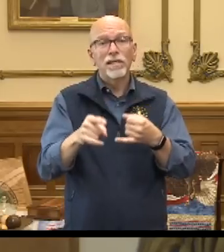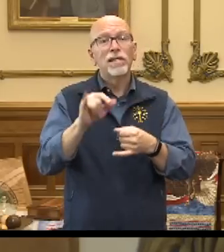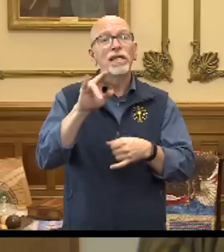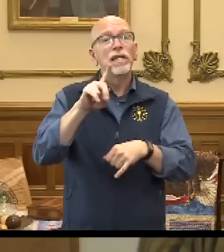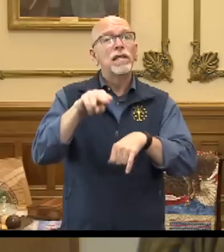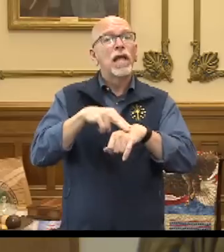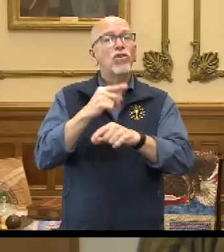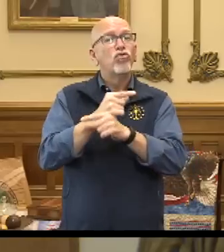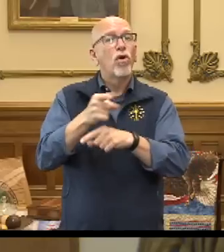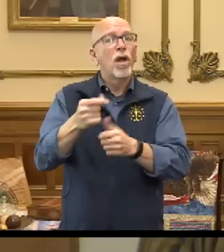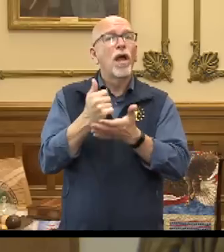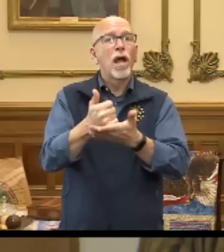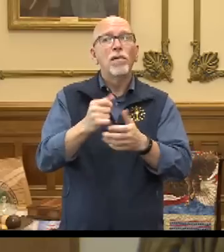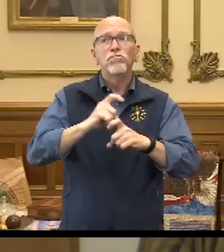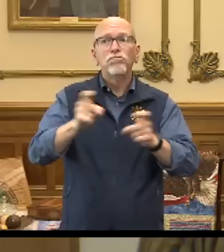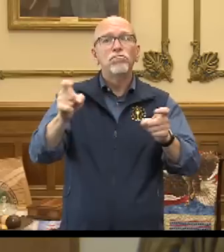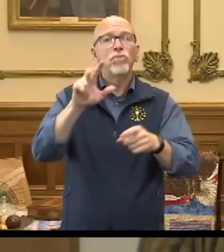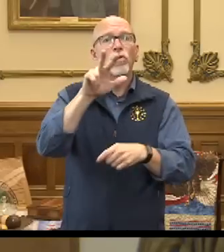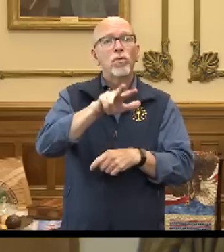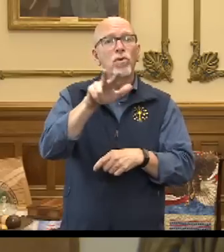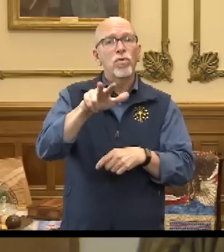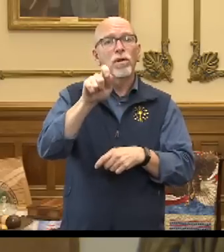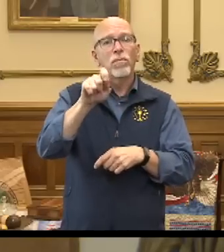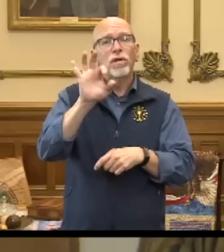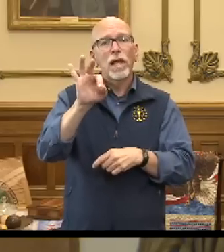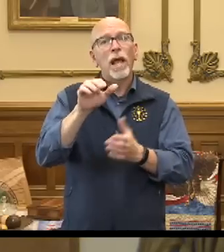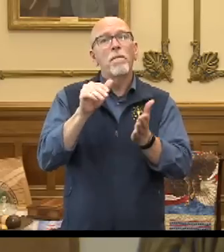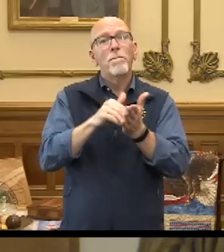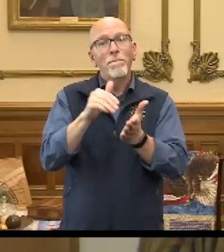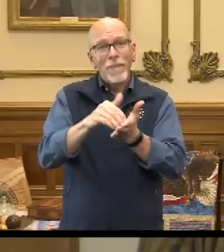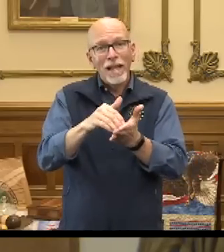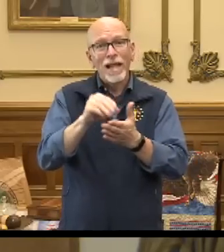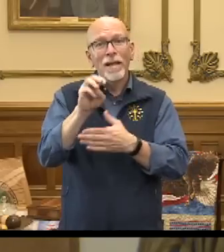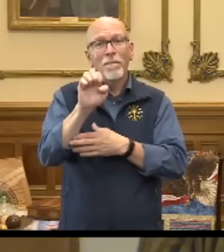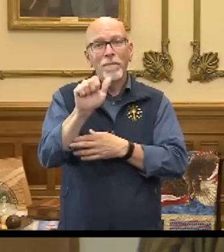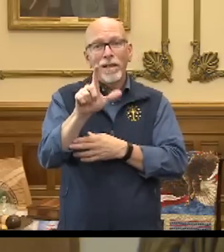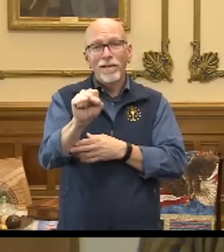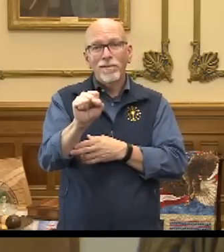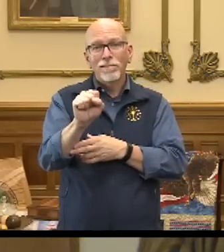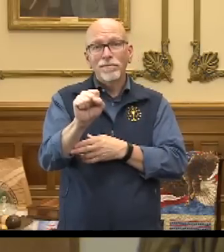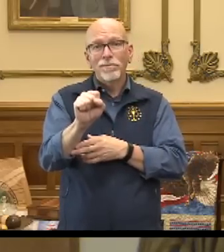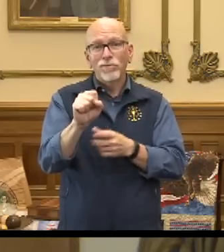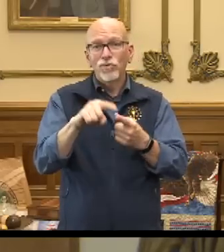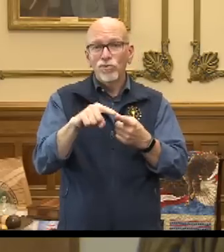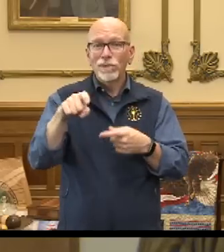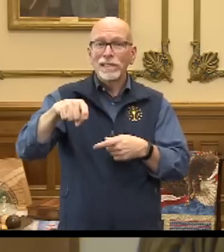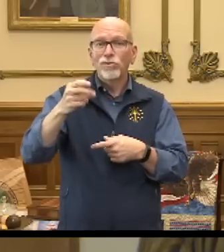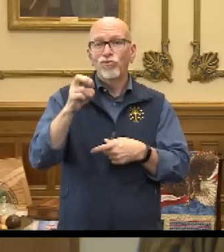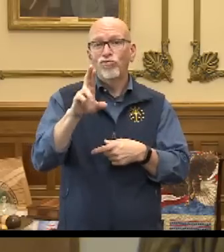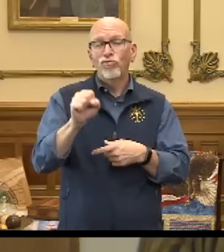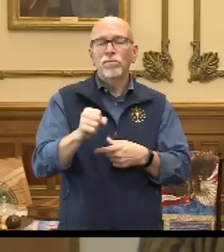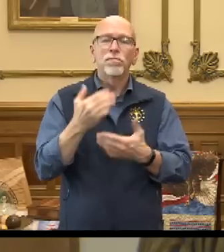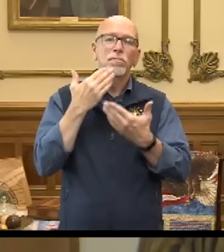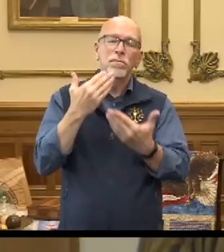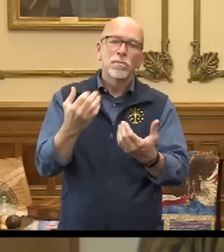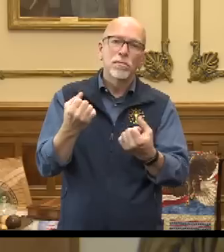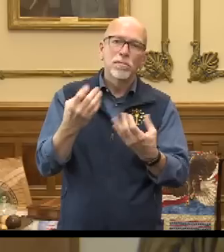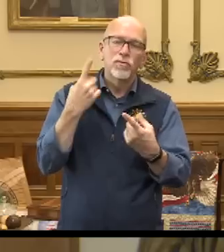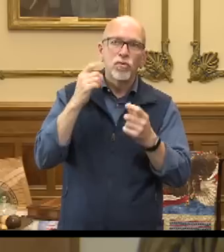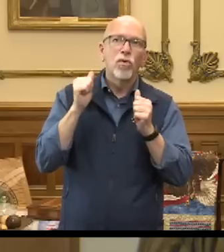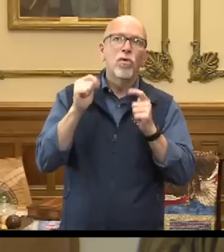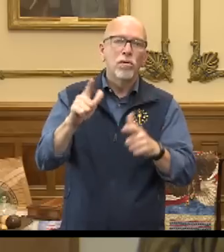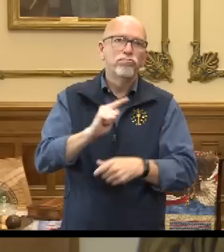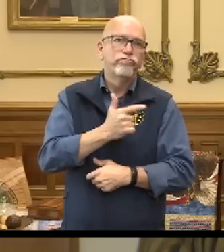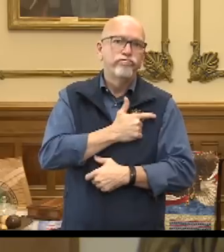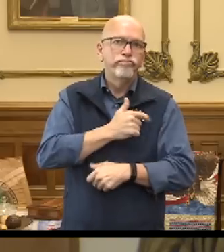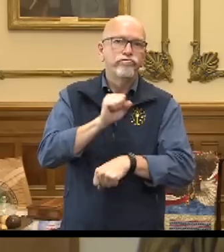National Guard helped distribute 33.9 million meals to needy Hoosiers. Thank you very much to all of the dedicated